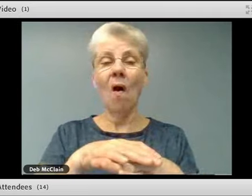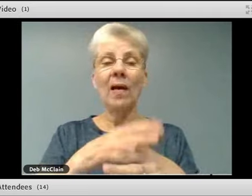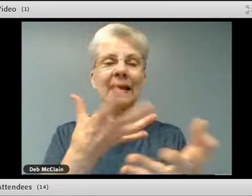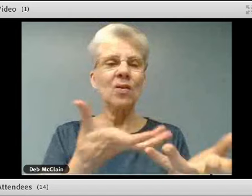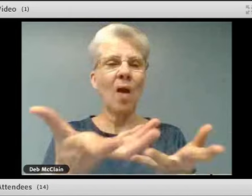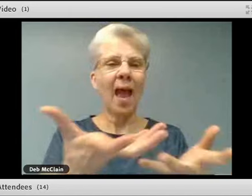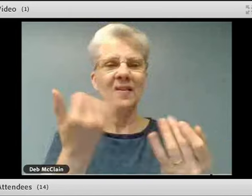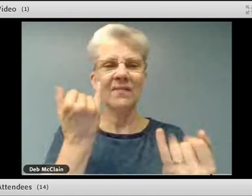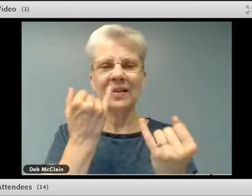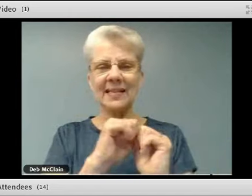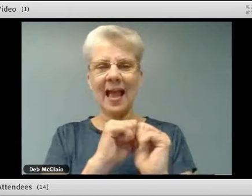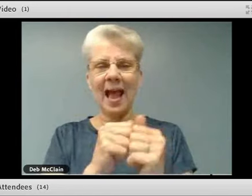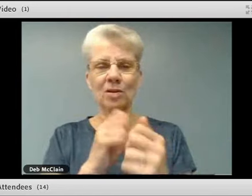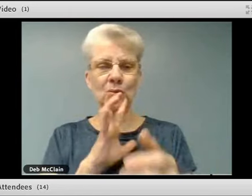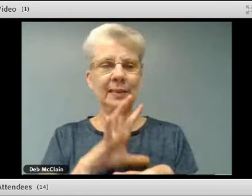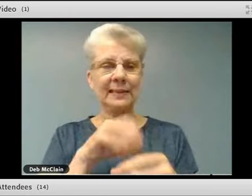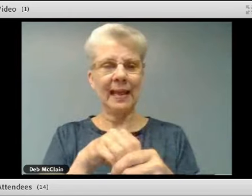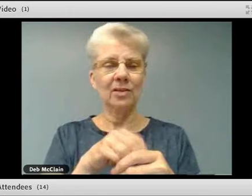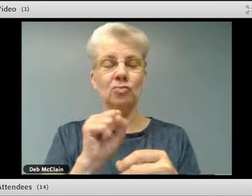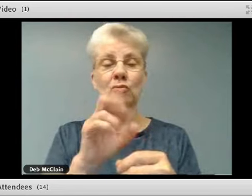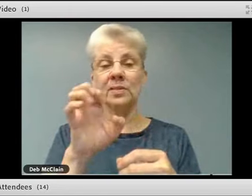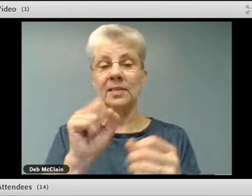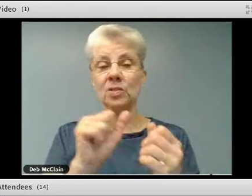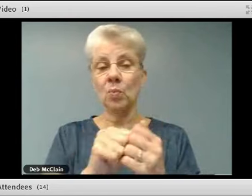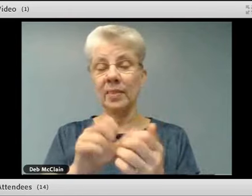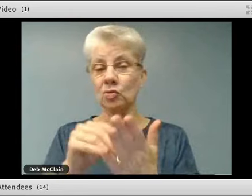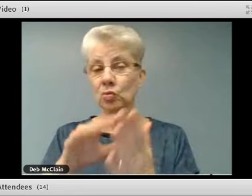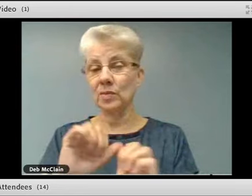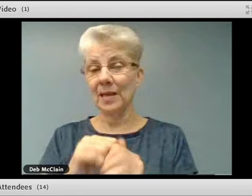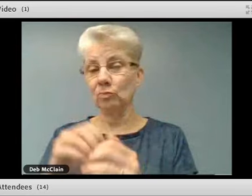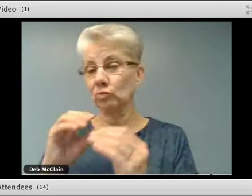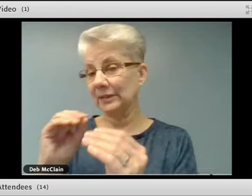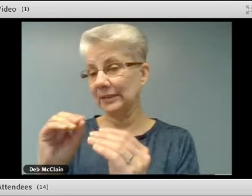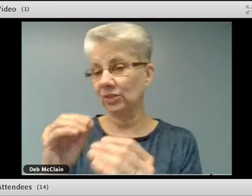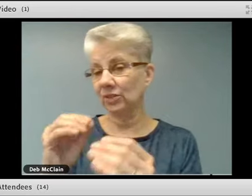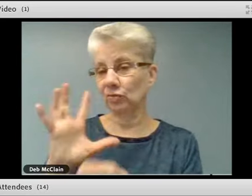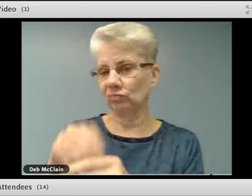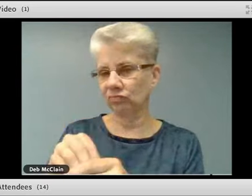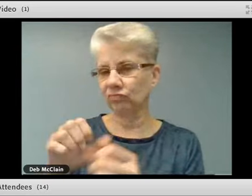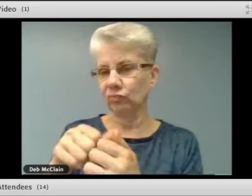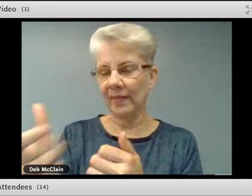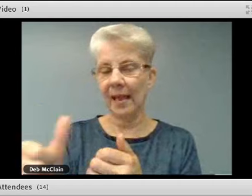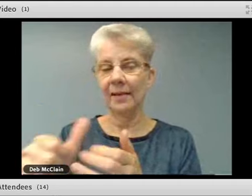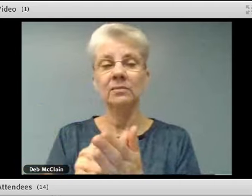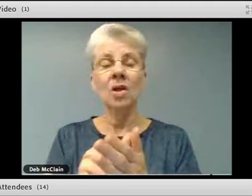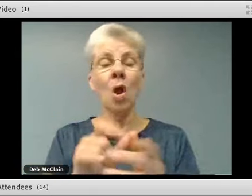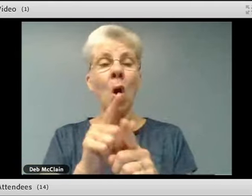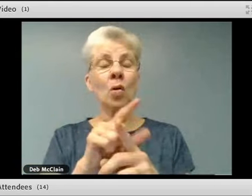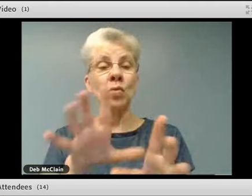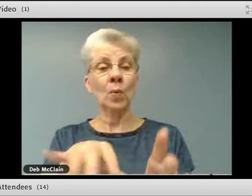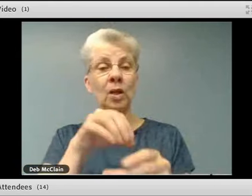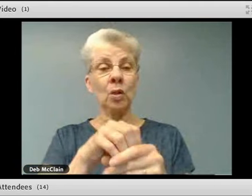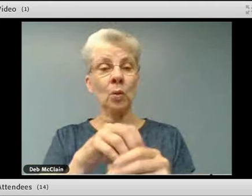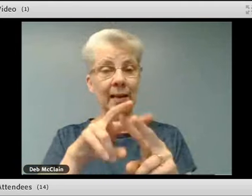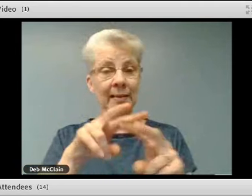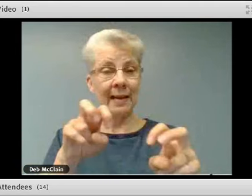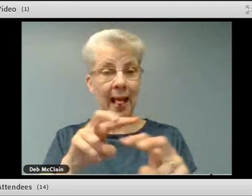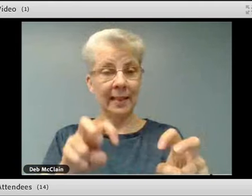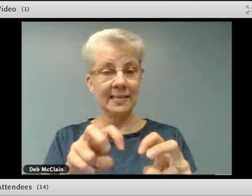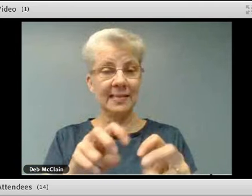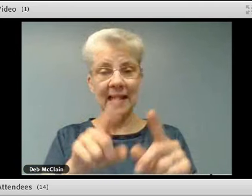how to engage the sources with your students. And it will also include analysis and inquiry prompts and